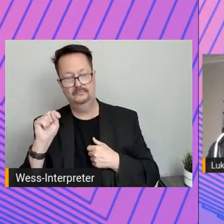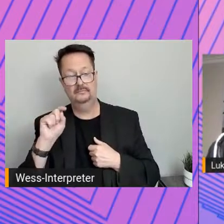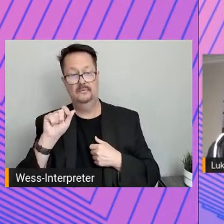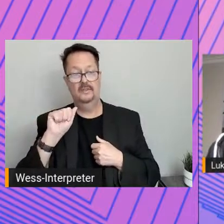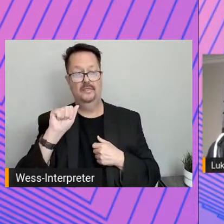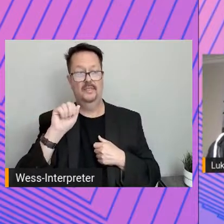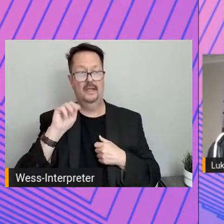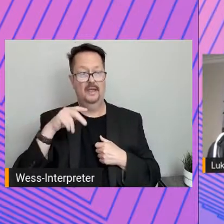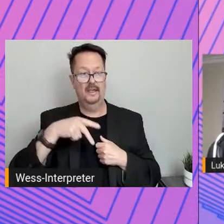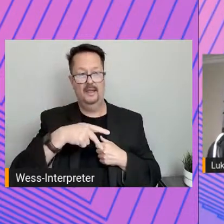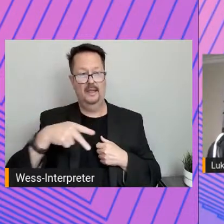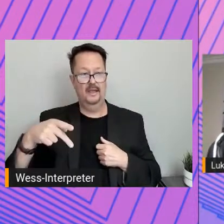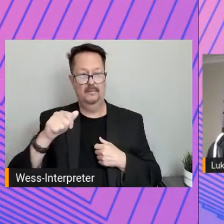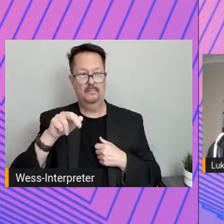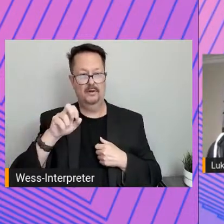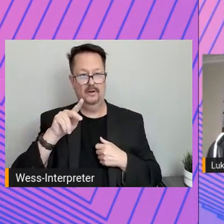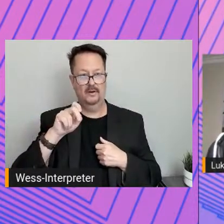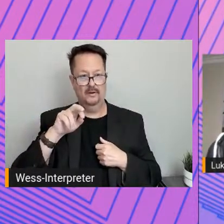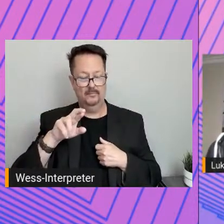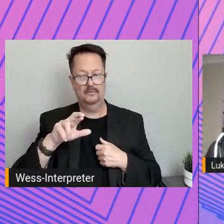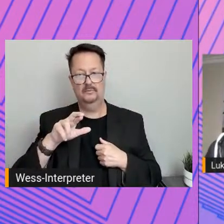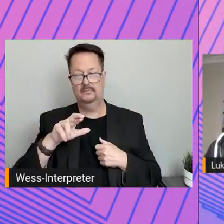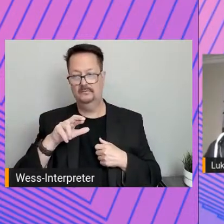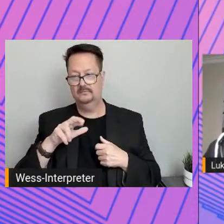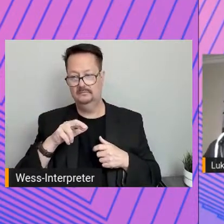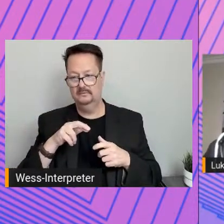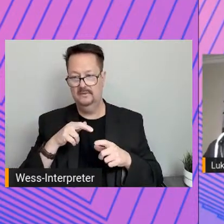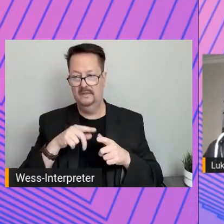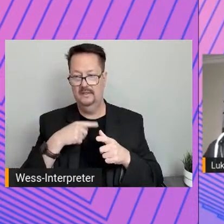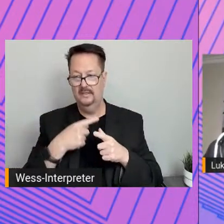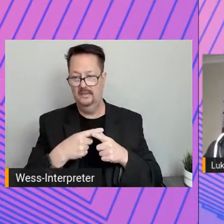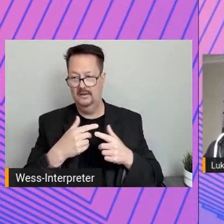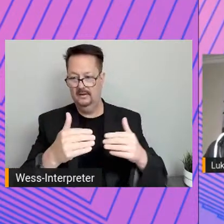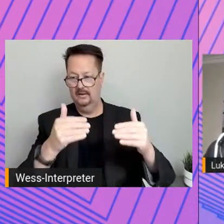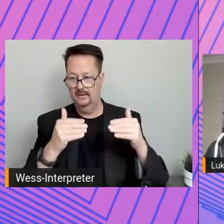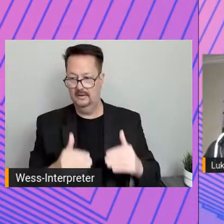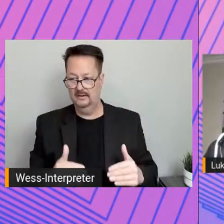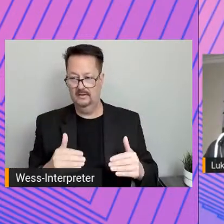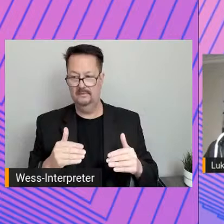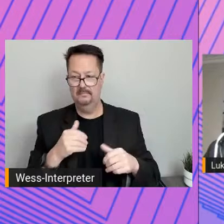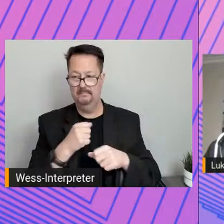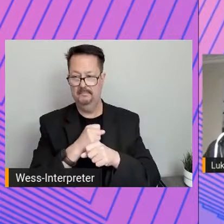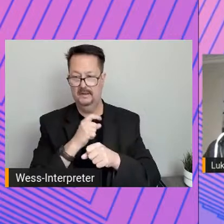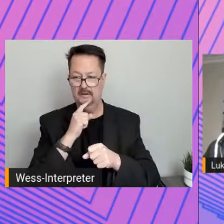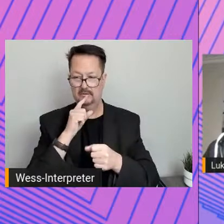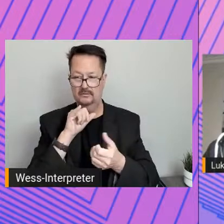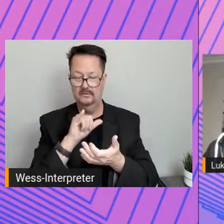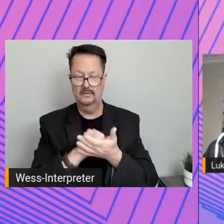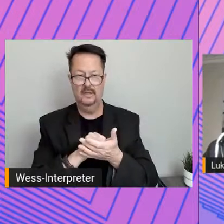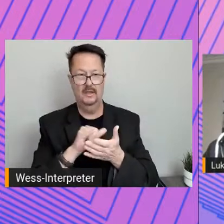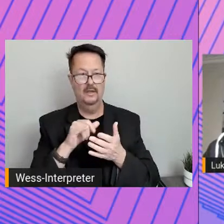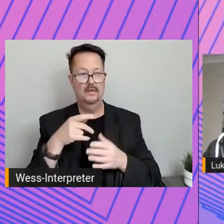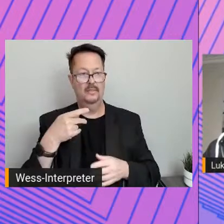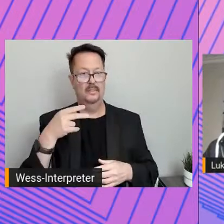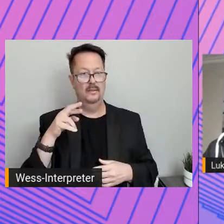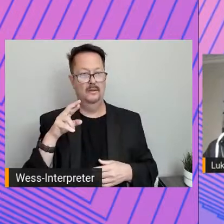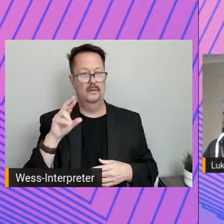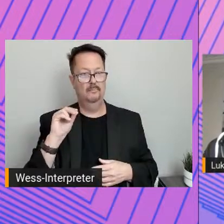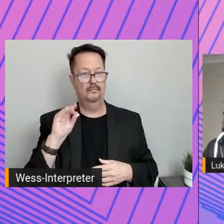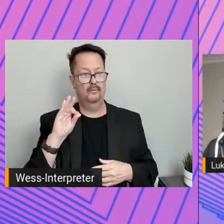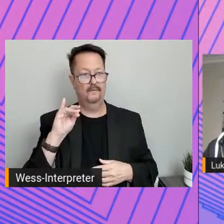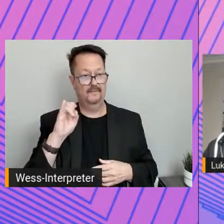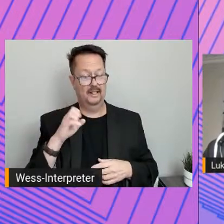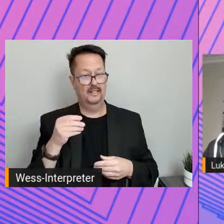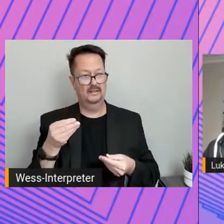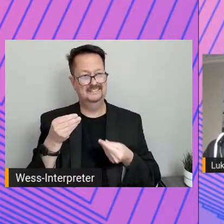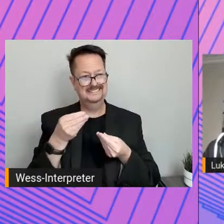in a config map, which is a Kubernetes resource. And then to make sure that those profiles are actually loaded correctly